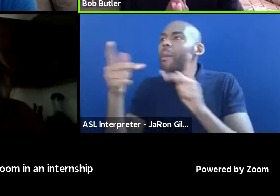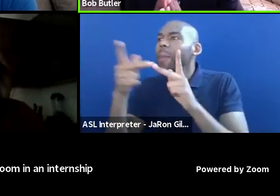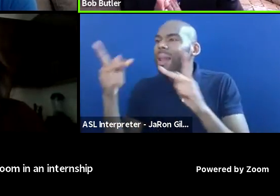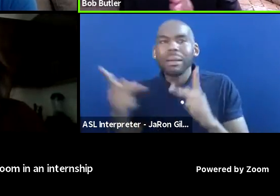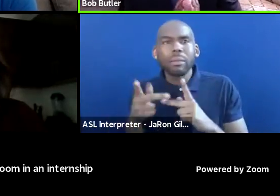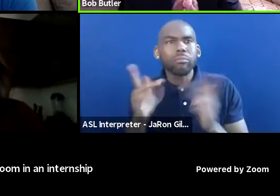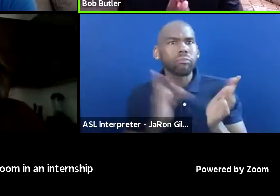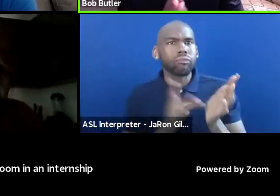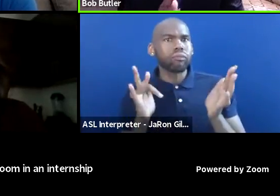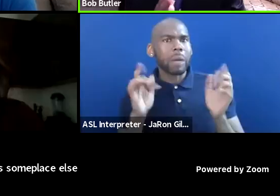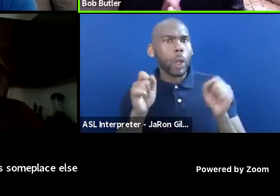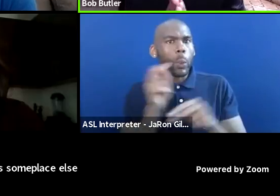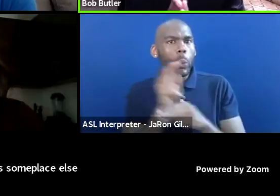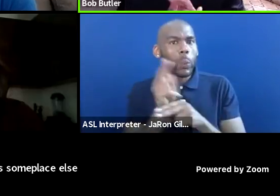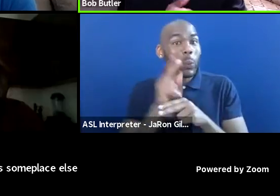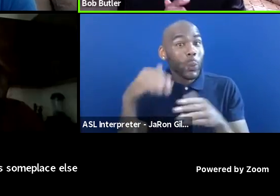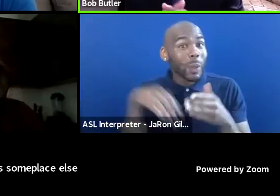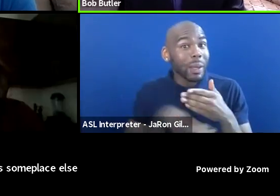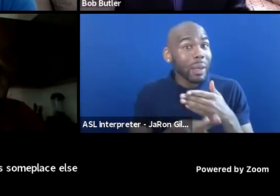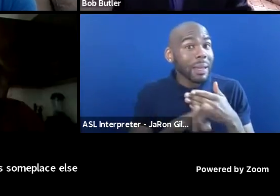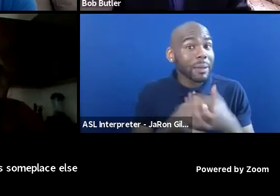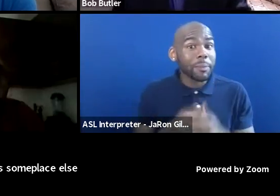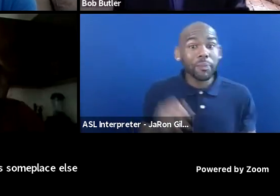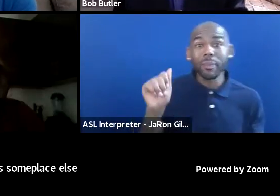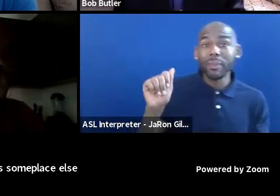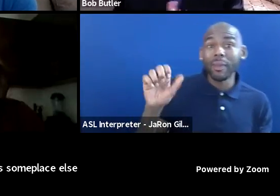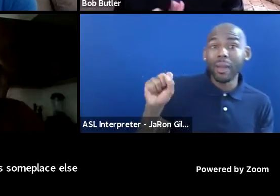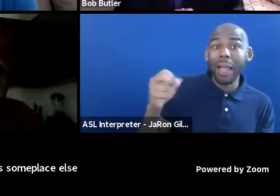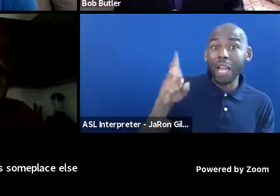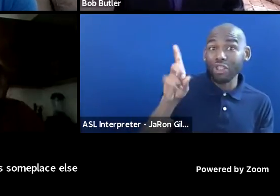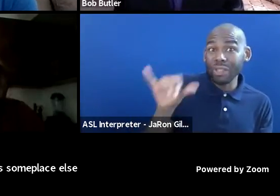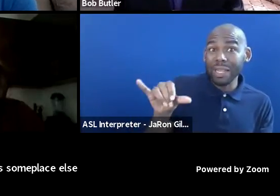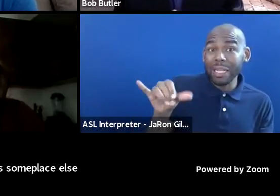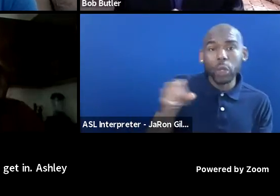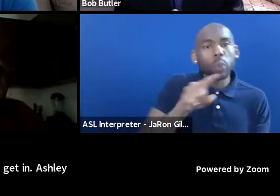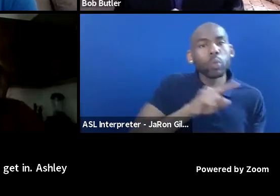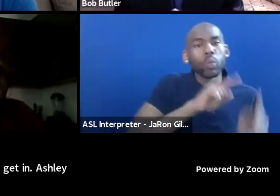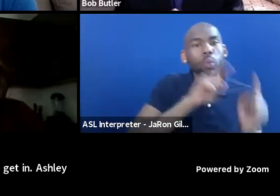Ashley, you went to Arizona State.